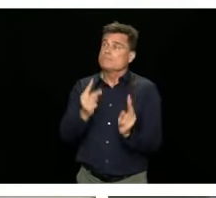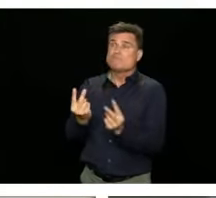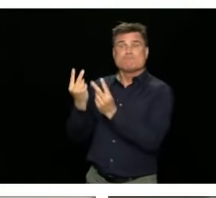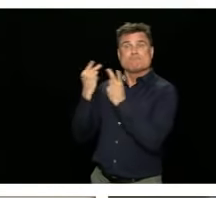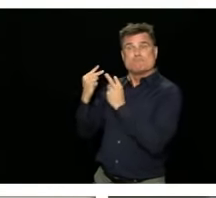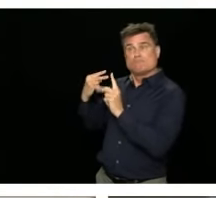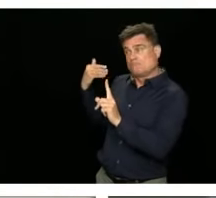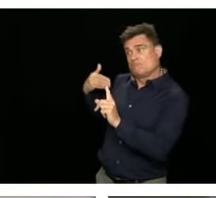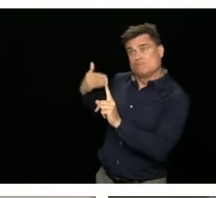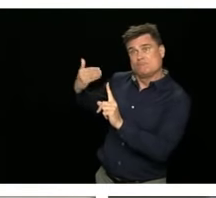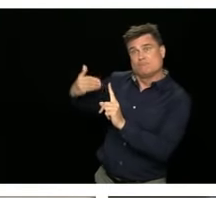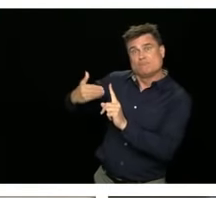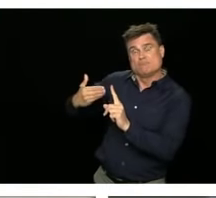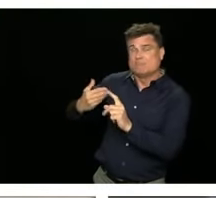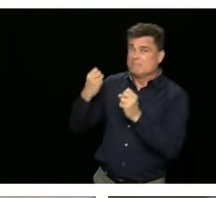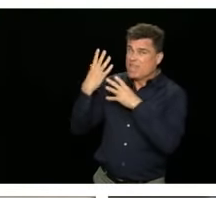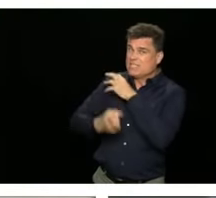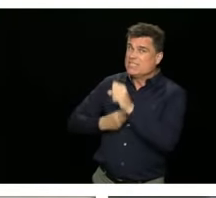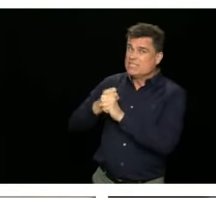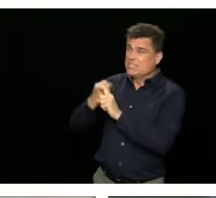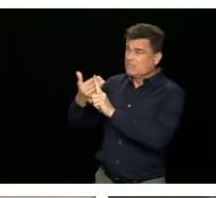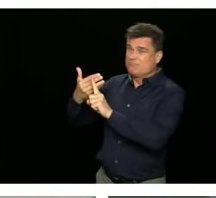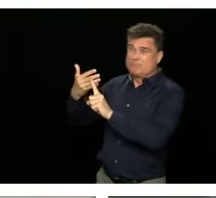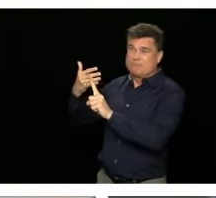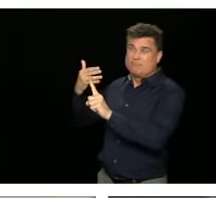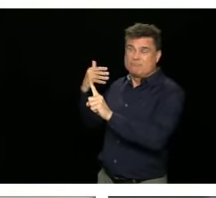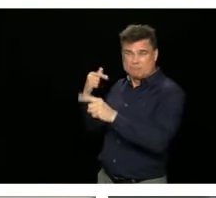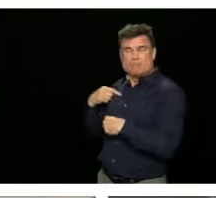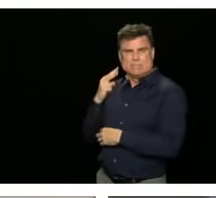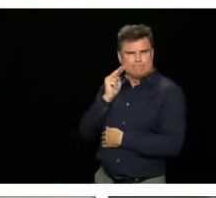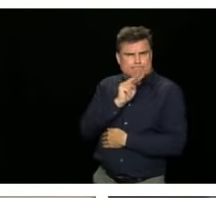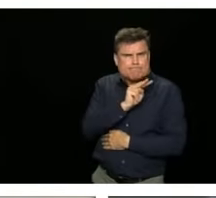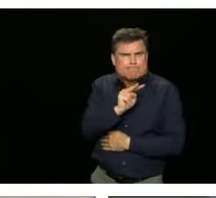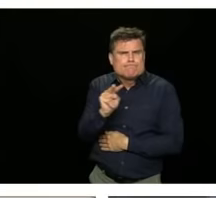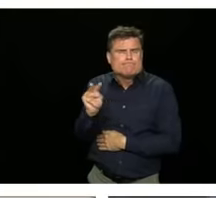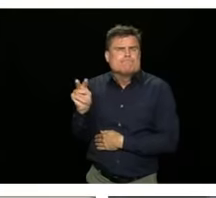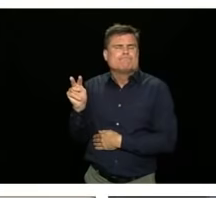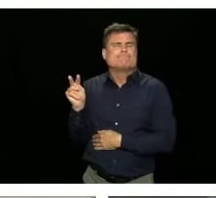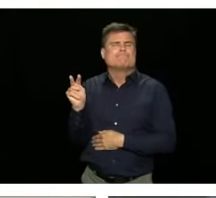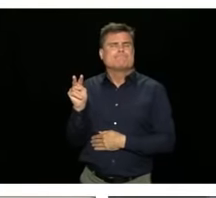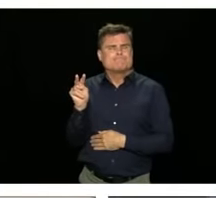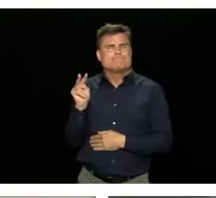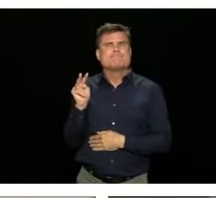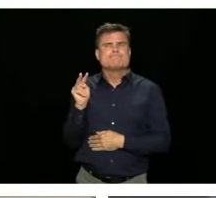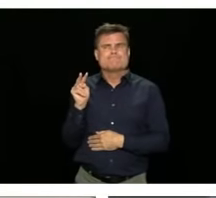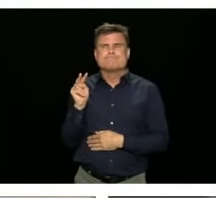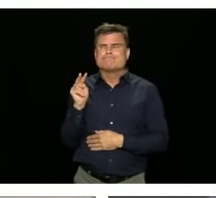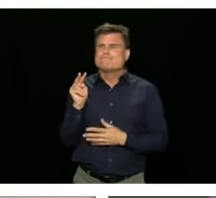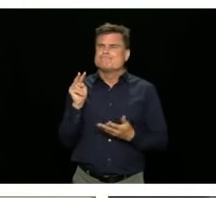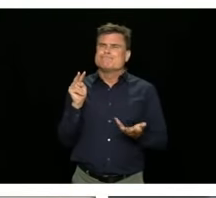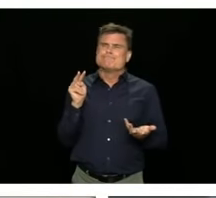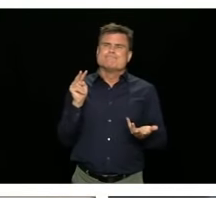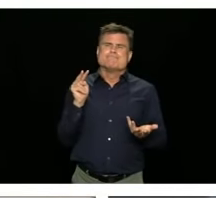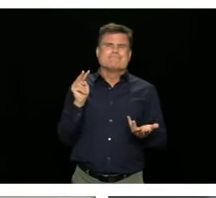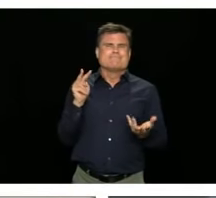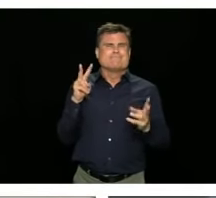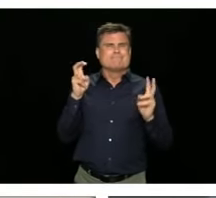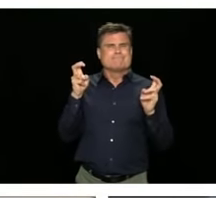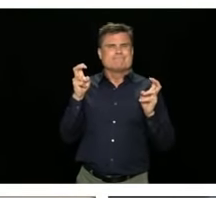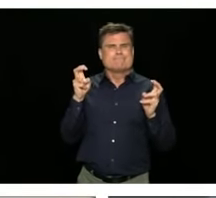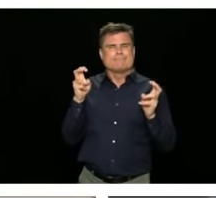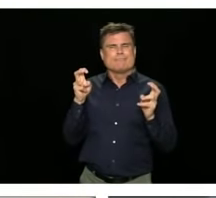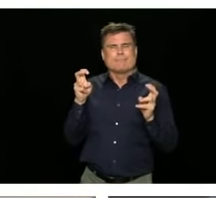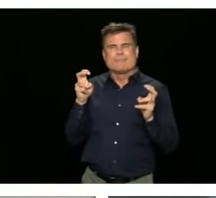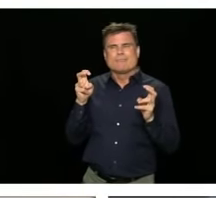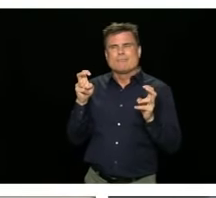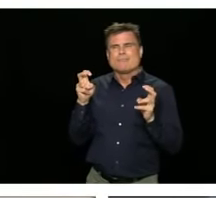measures, leading to the defunding of education, leading to the defunding of social security,